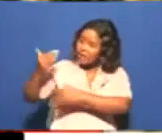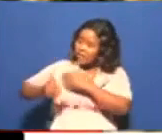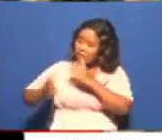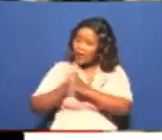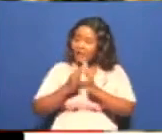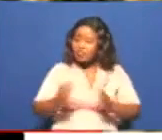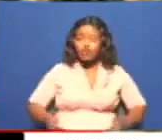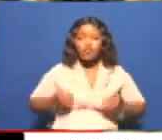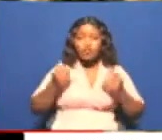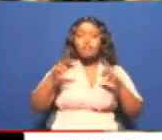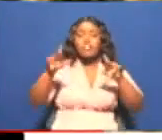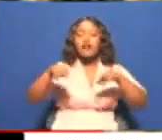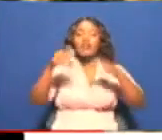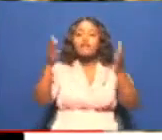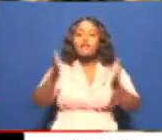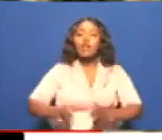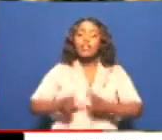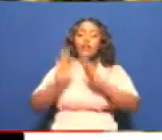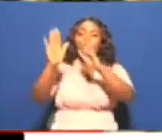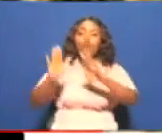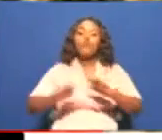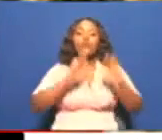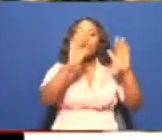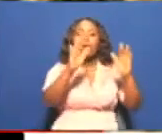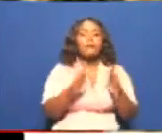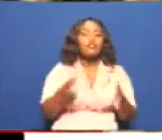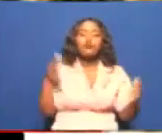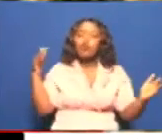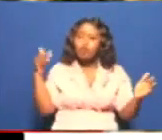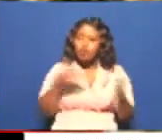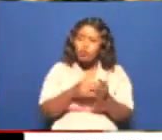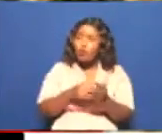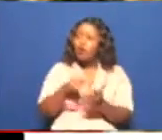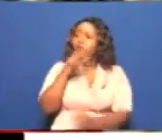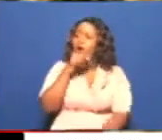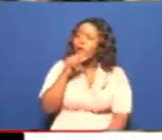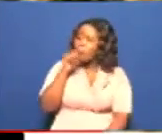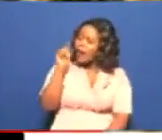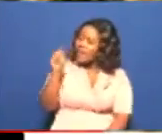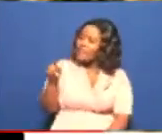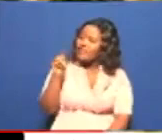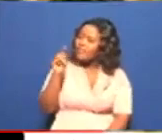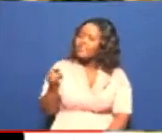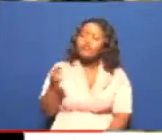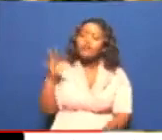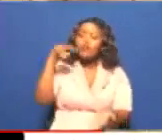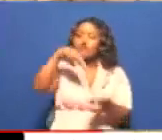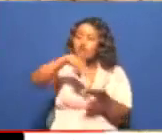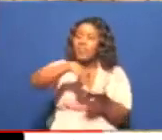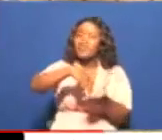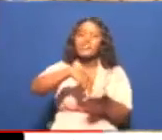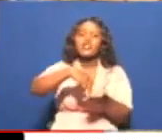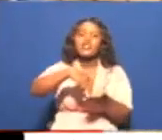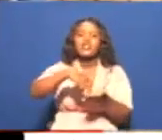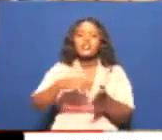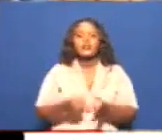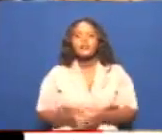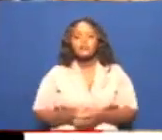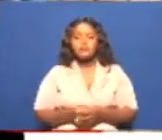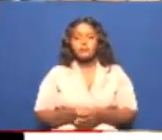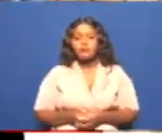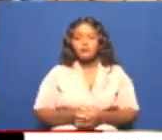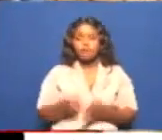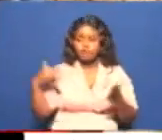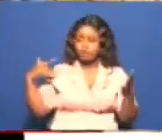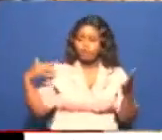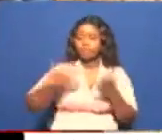campaign ili kusudi huyo mzee atembee akitembeanga hivyo, aende akiendanga. So far, he